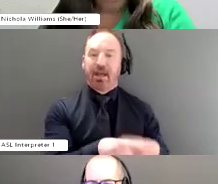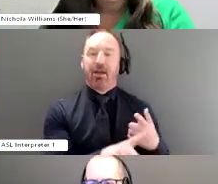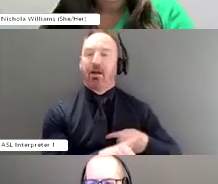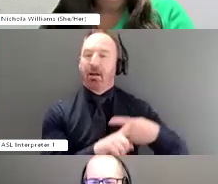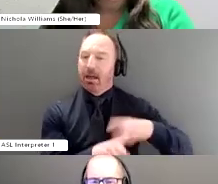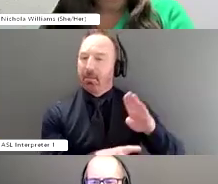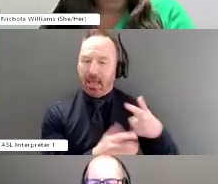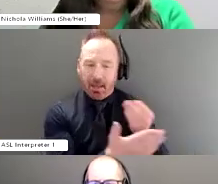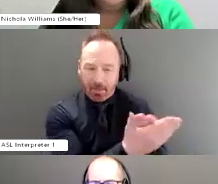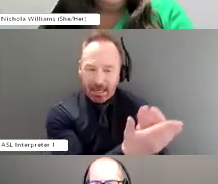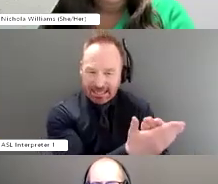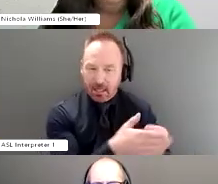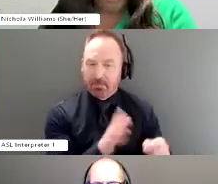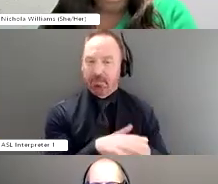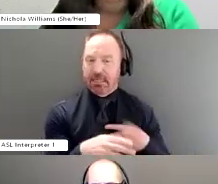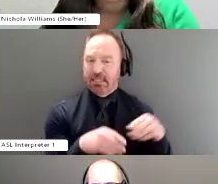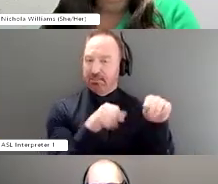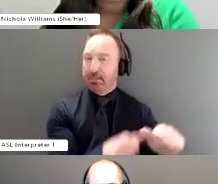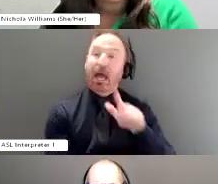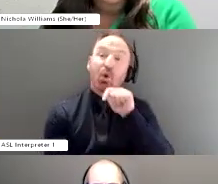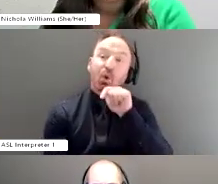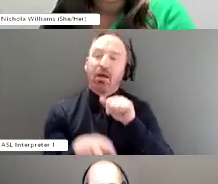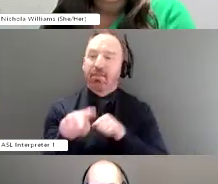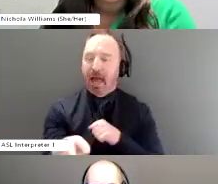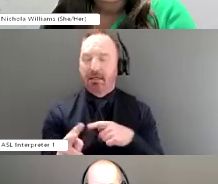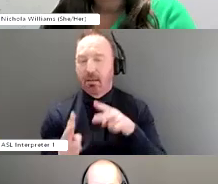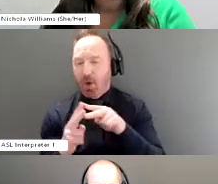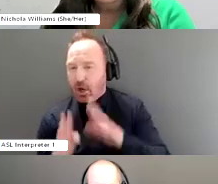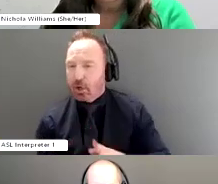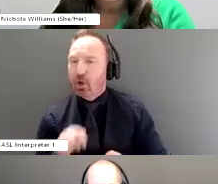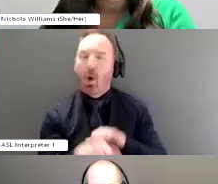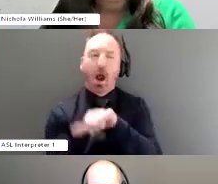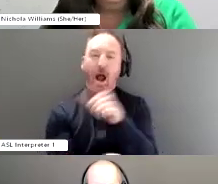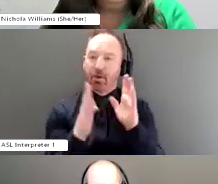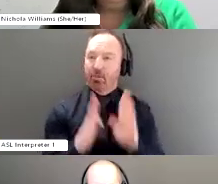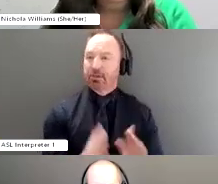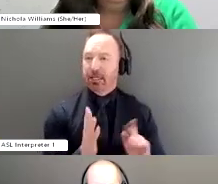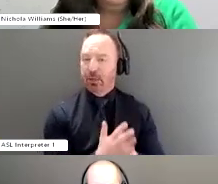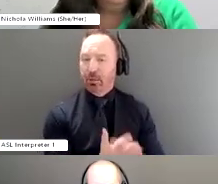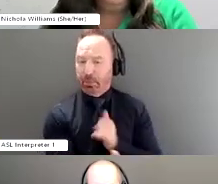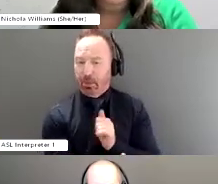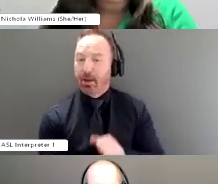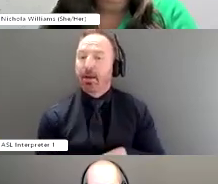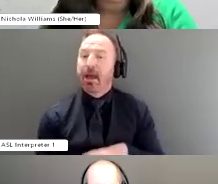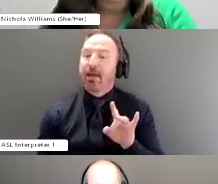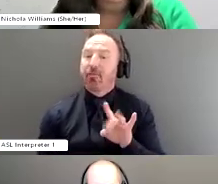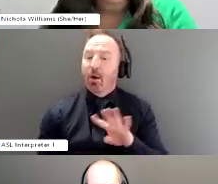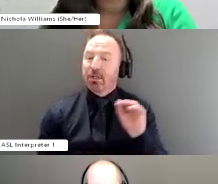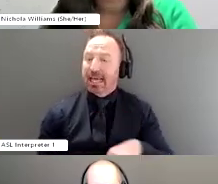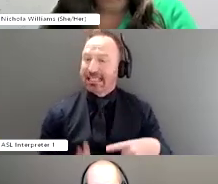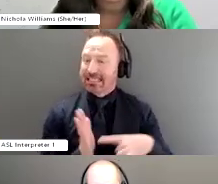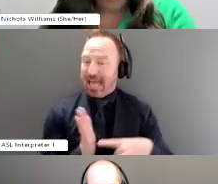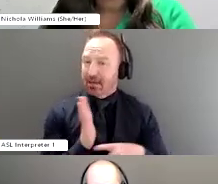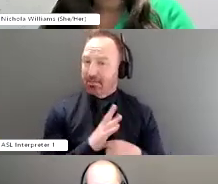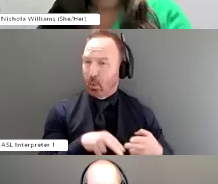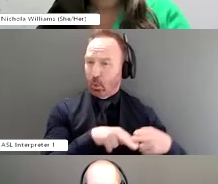and 84% had debt accumulated in their name, while over 90% had no control over major financial decisions in their